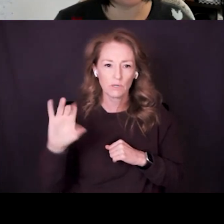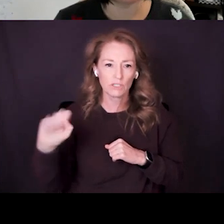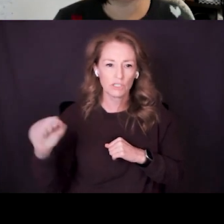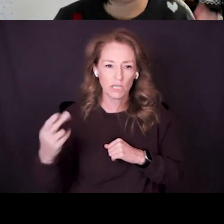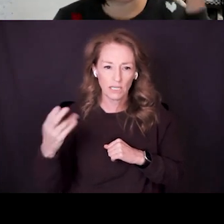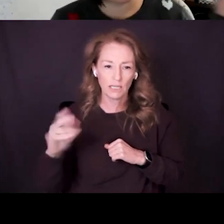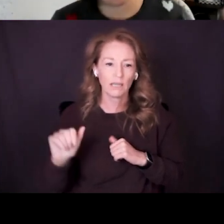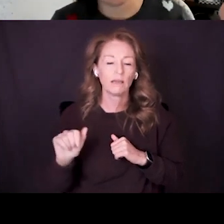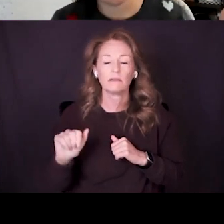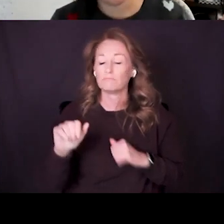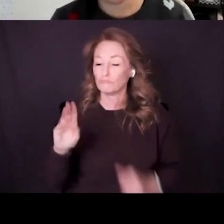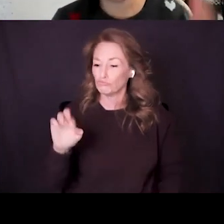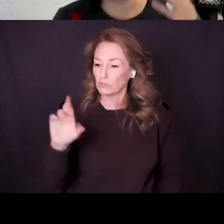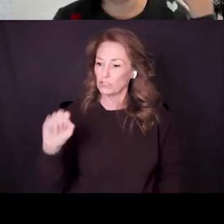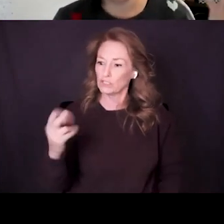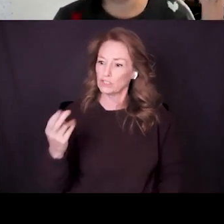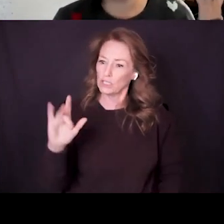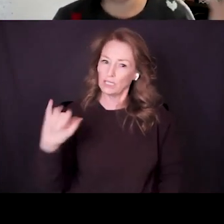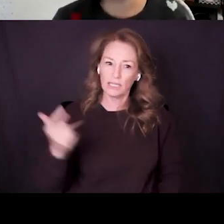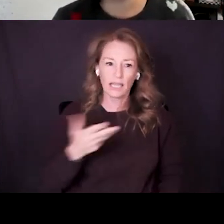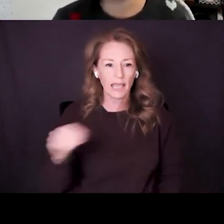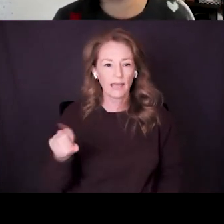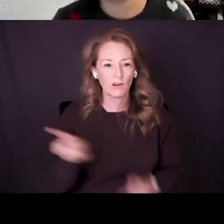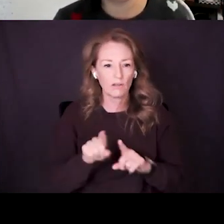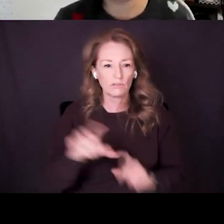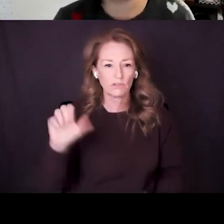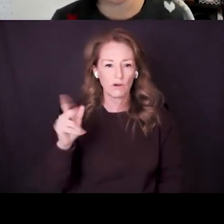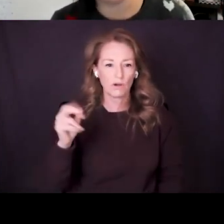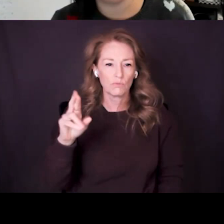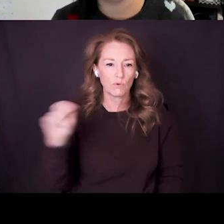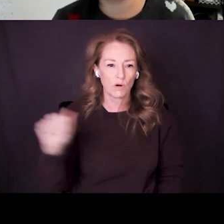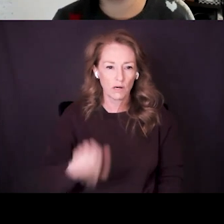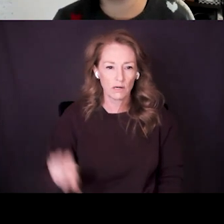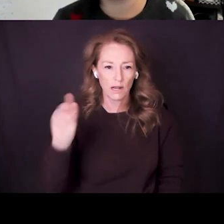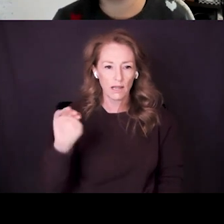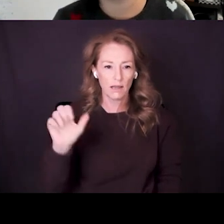today. And I always have to plug our youth conference every year, Thrive